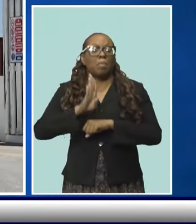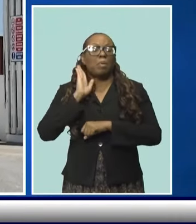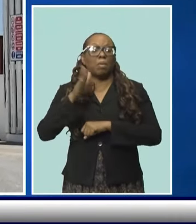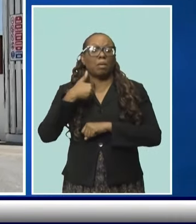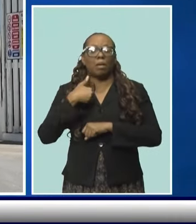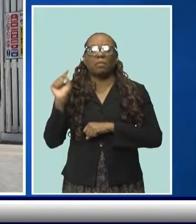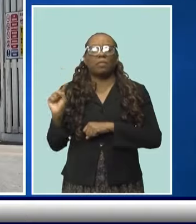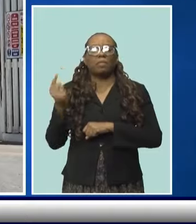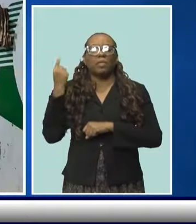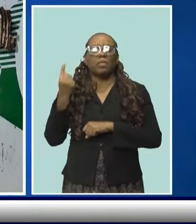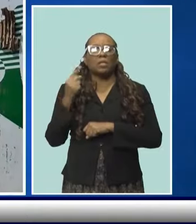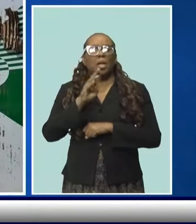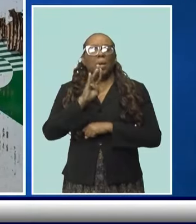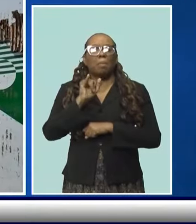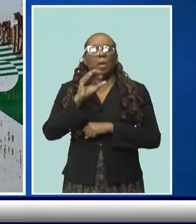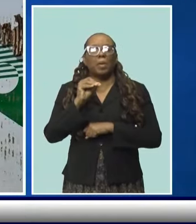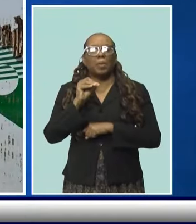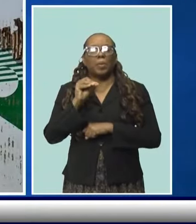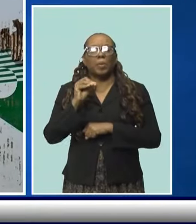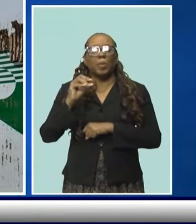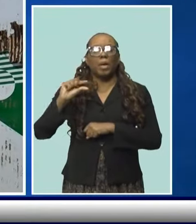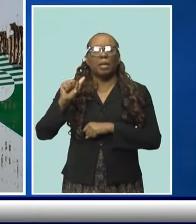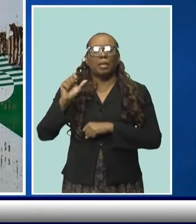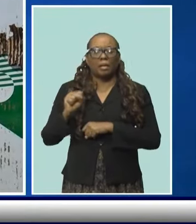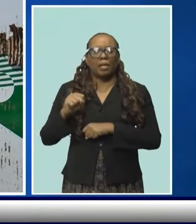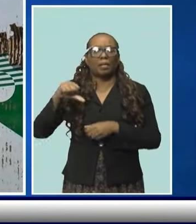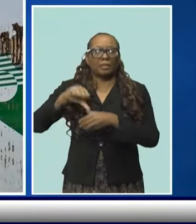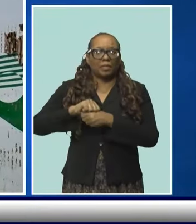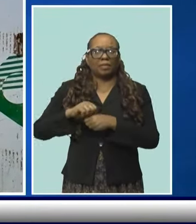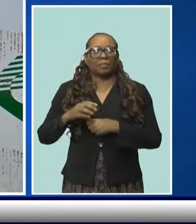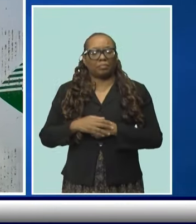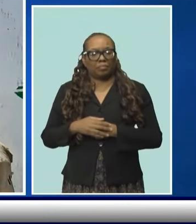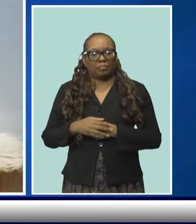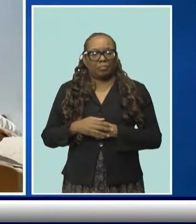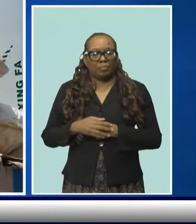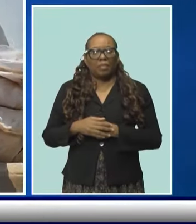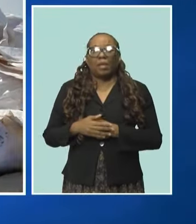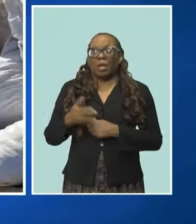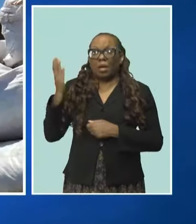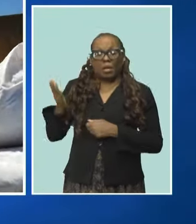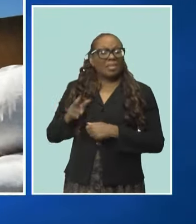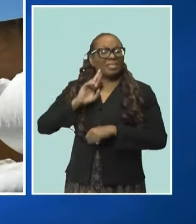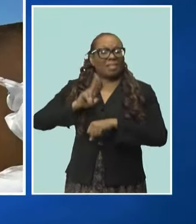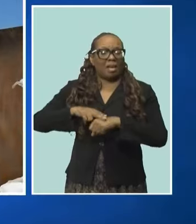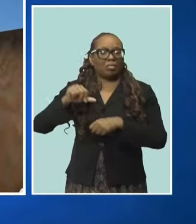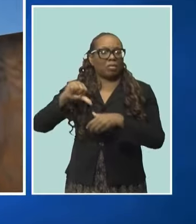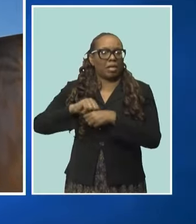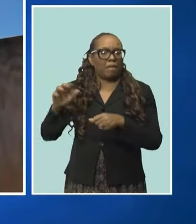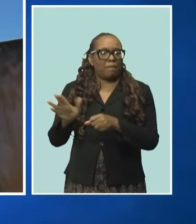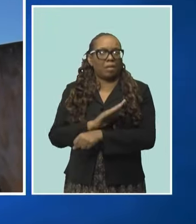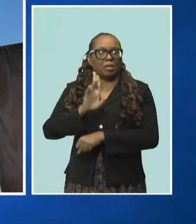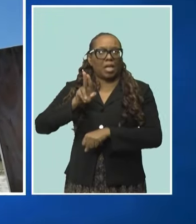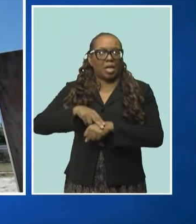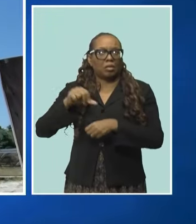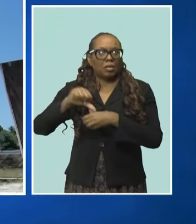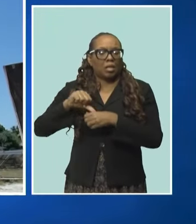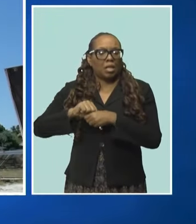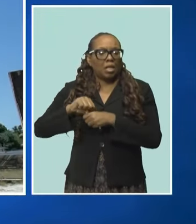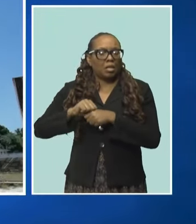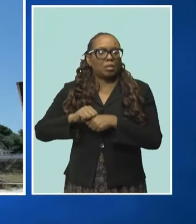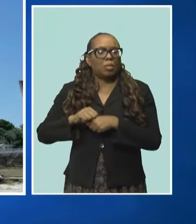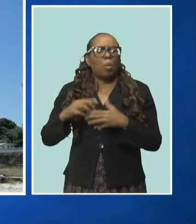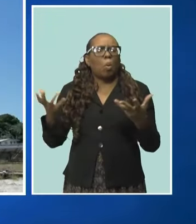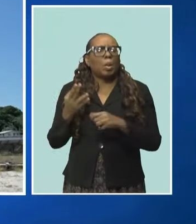biogas service station. The company produces fossil fuel-free, renewable compressed natural gas using rum industry